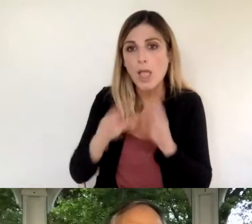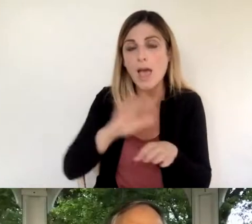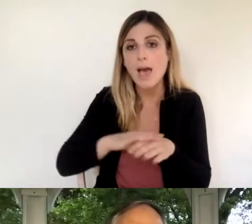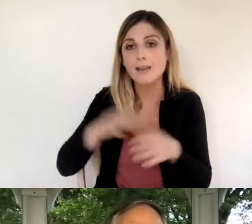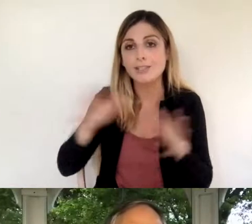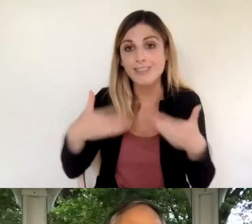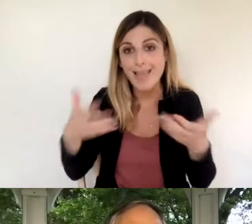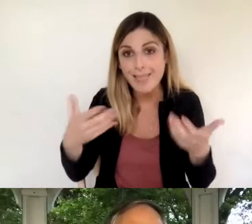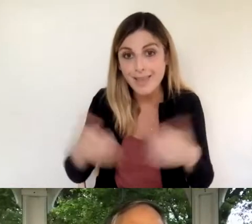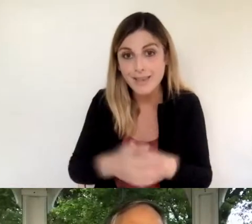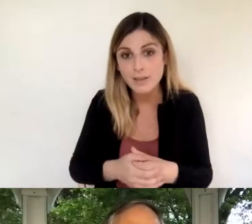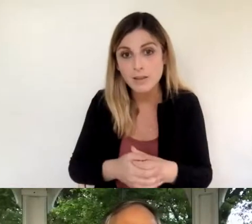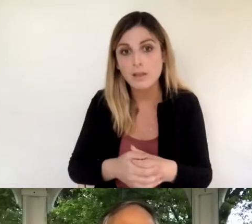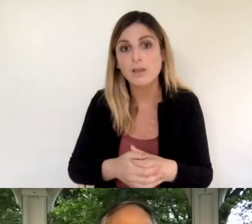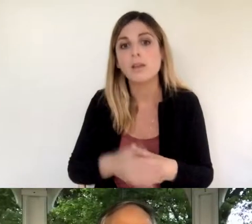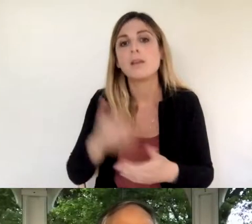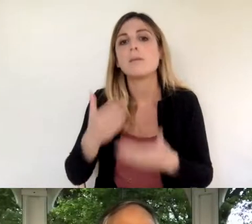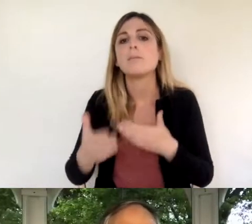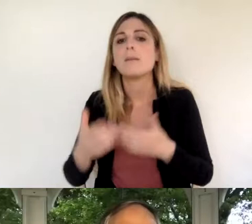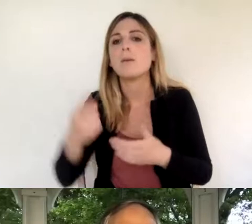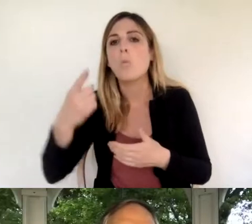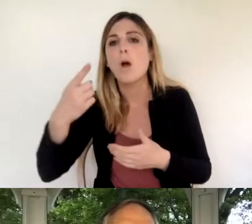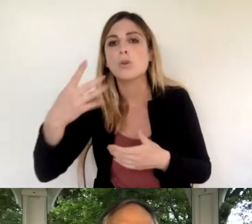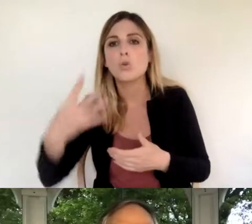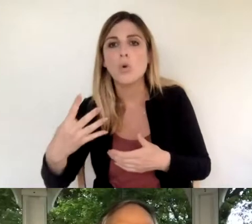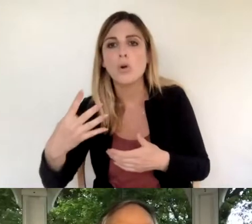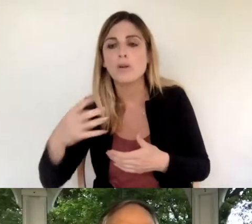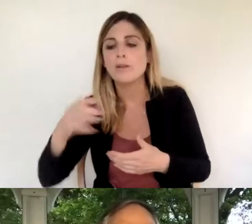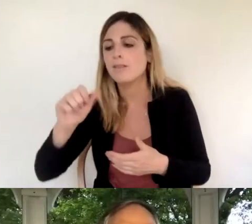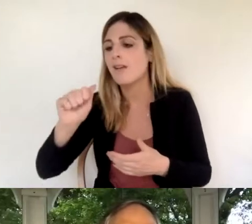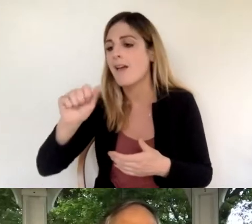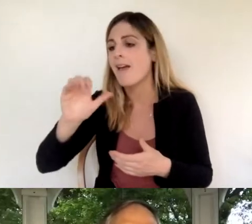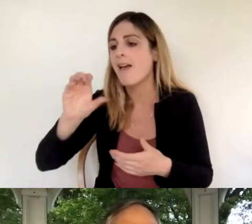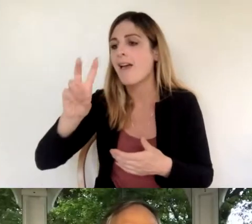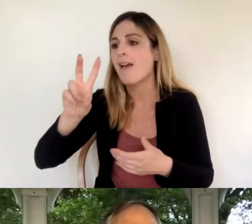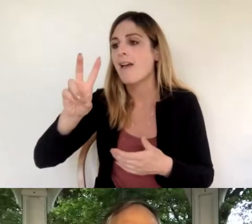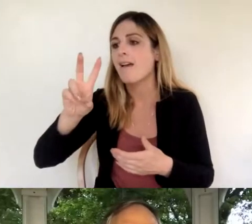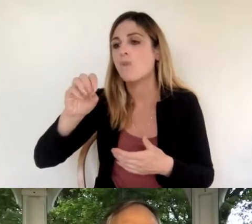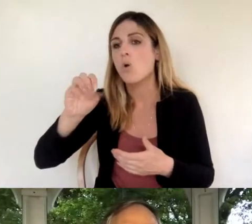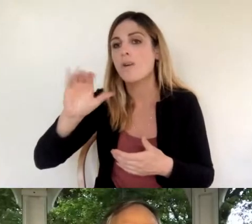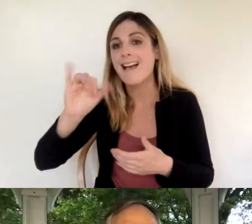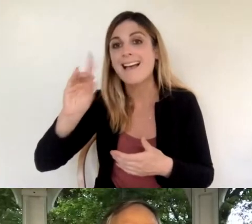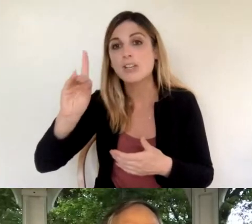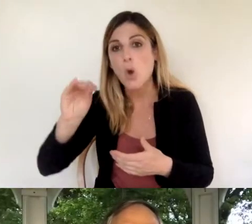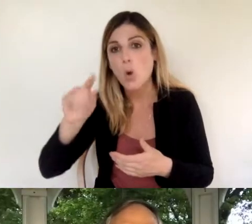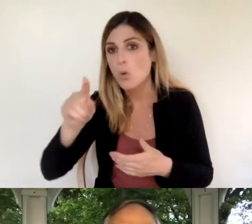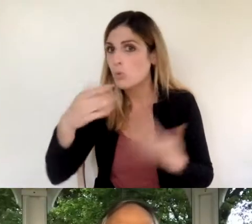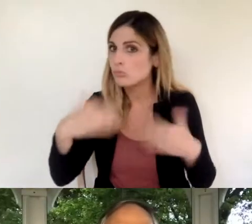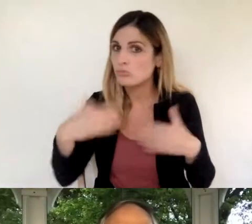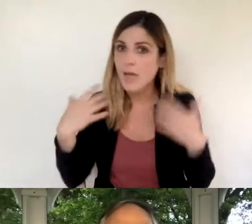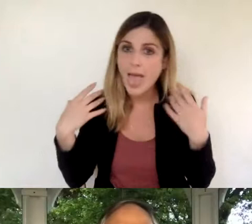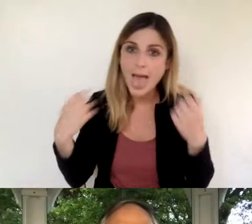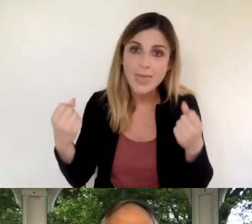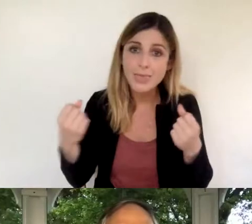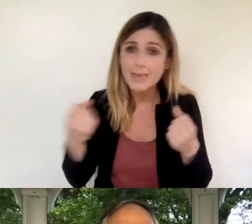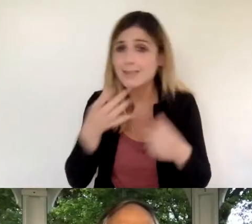of, maybe a quarter of an avocado if you really like that. Avocados are so good and they're so healthy, but that would be